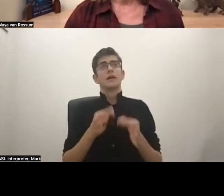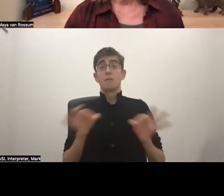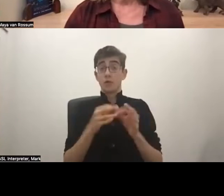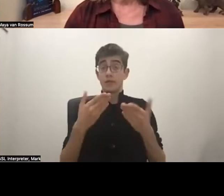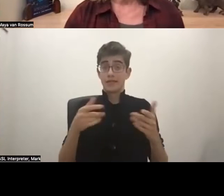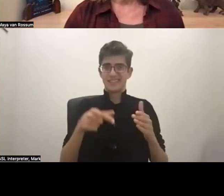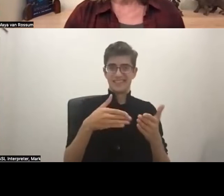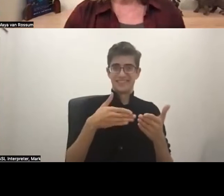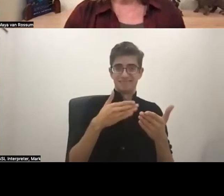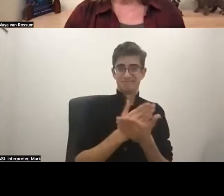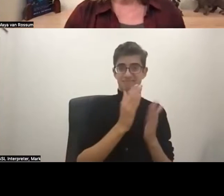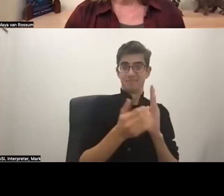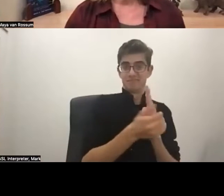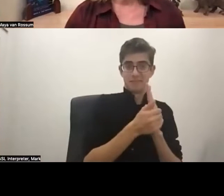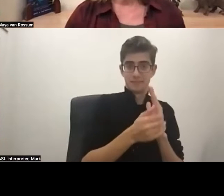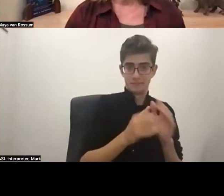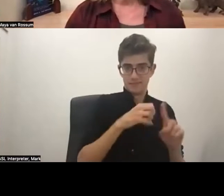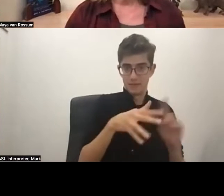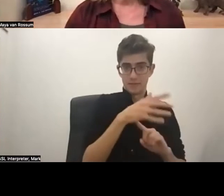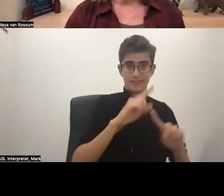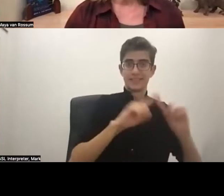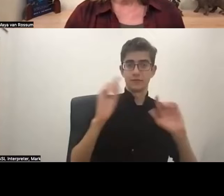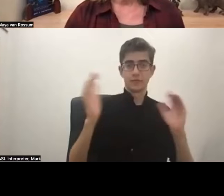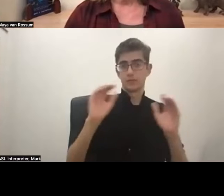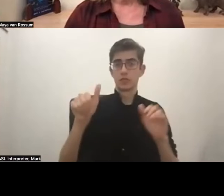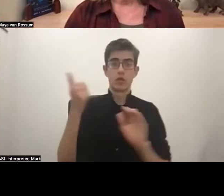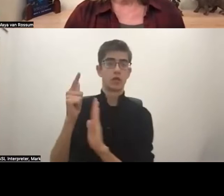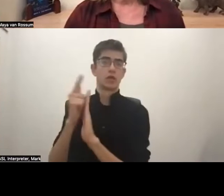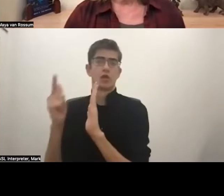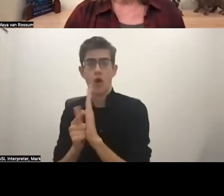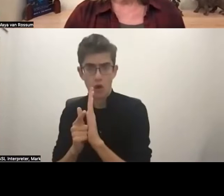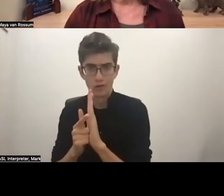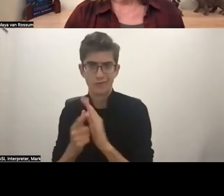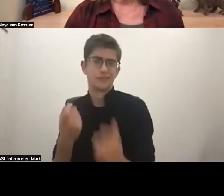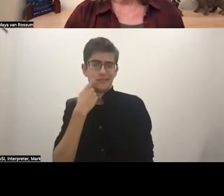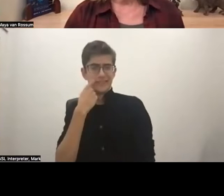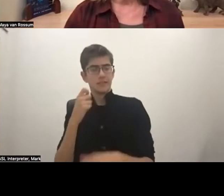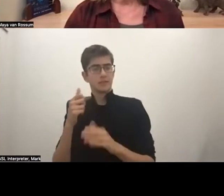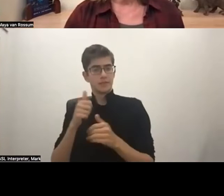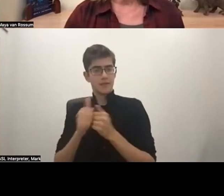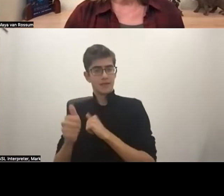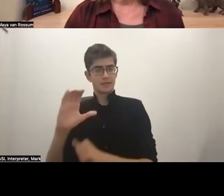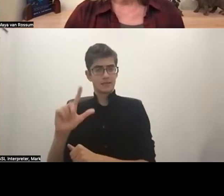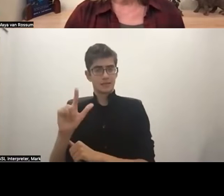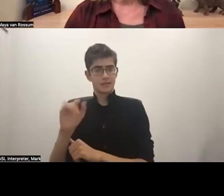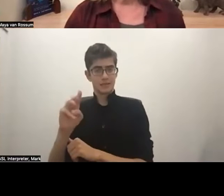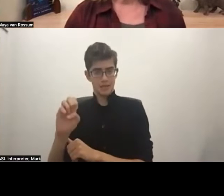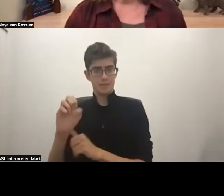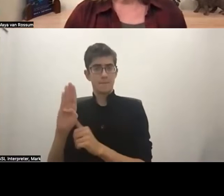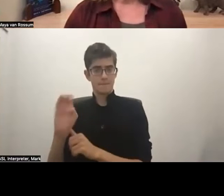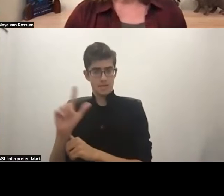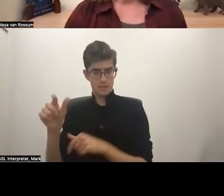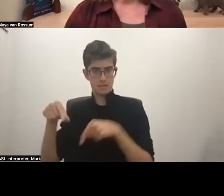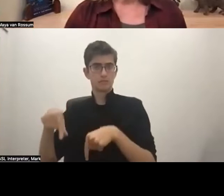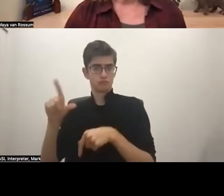apart from an environmentally beneficial piece of legislation like the recently passed climate bill in 2019,